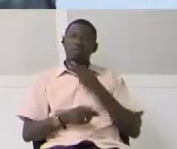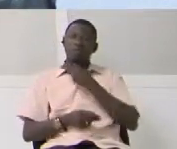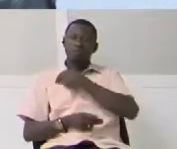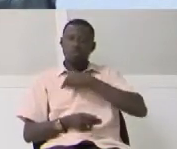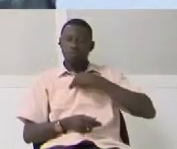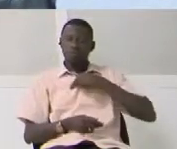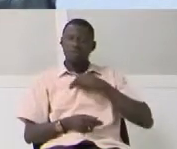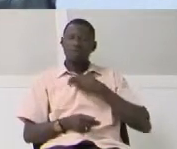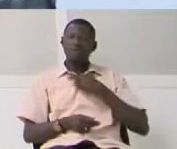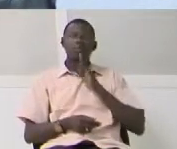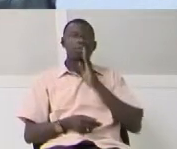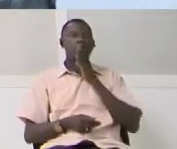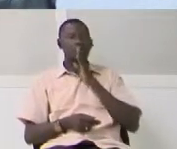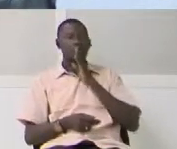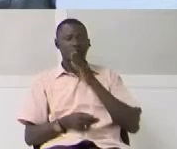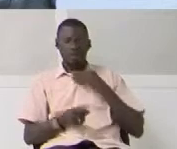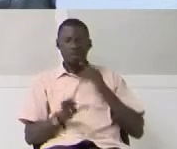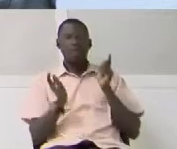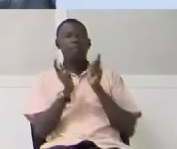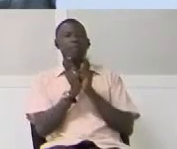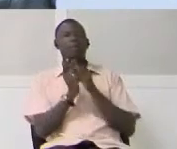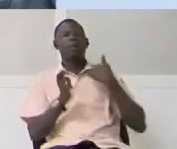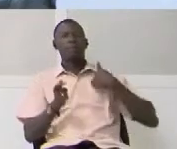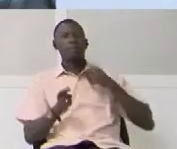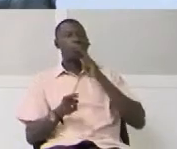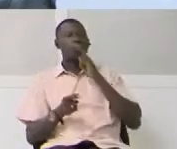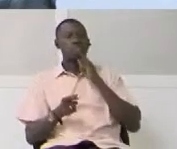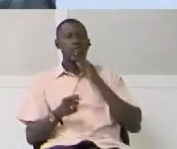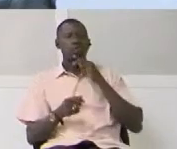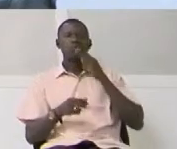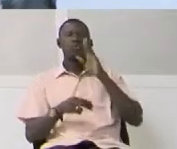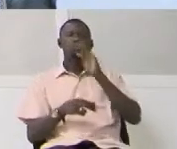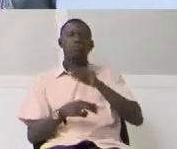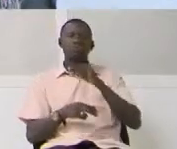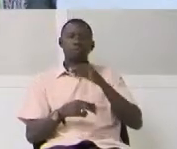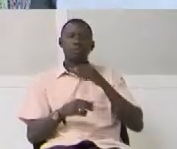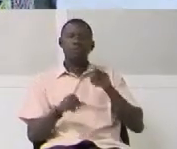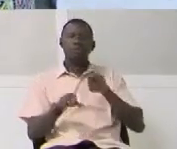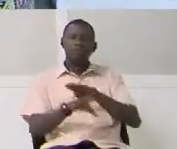up with the people who were involved in this kind of work.